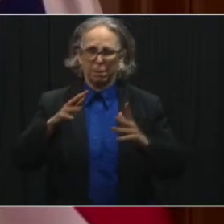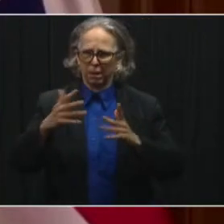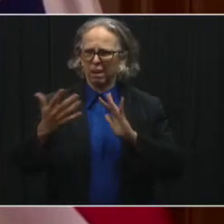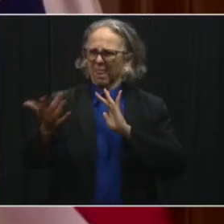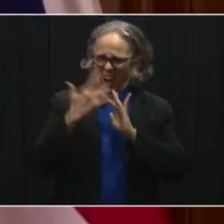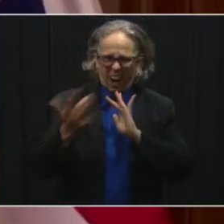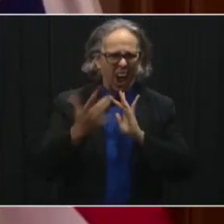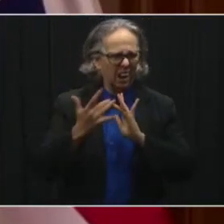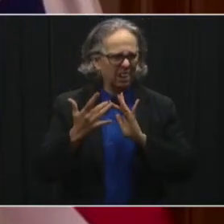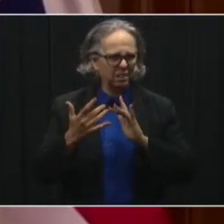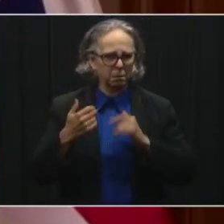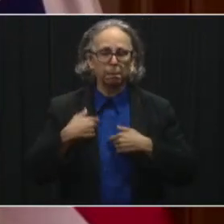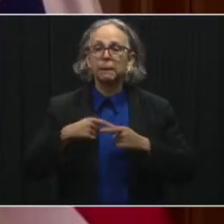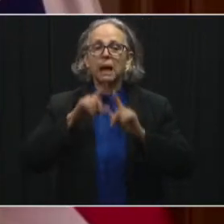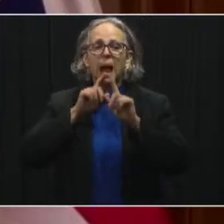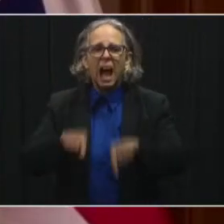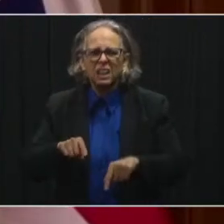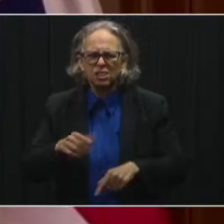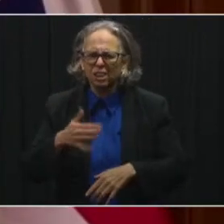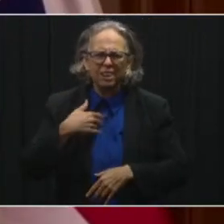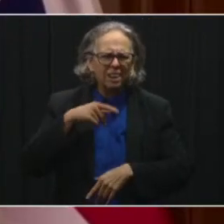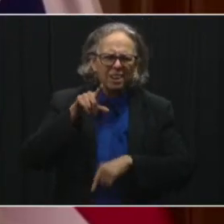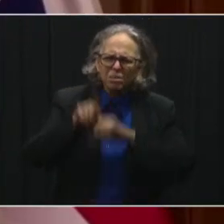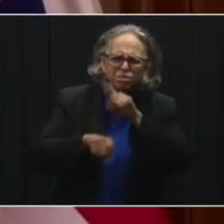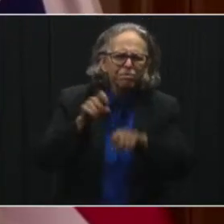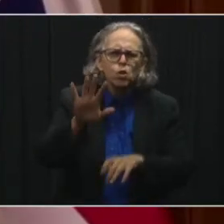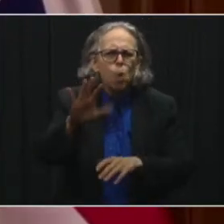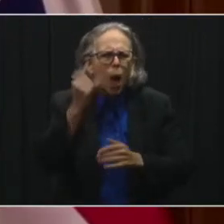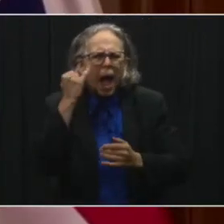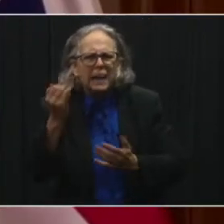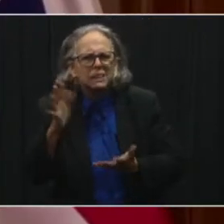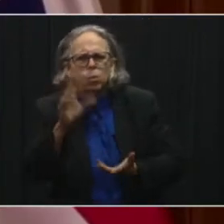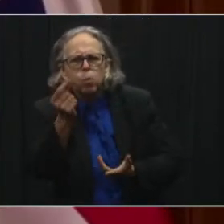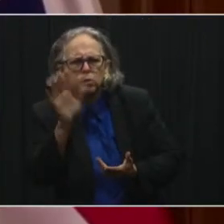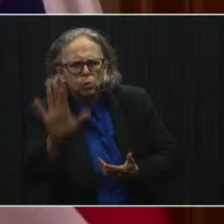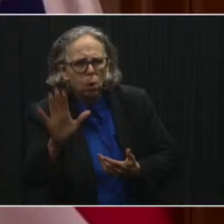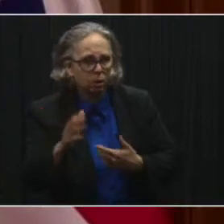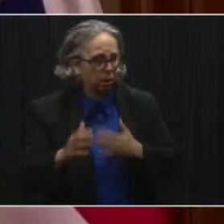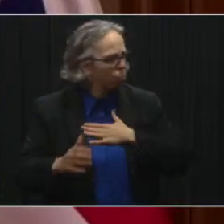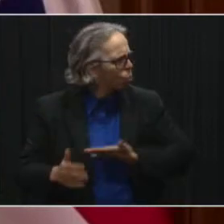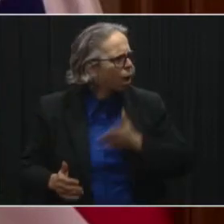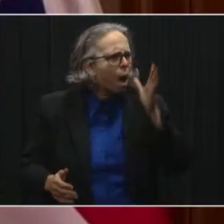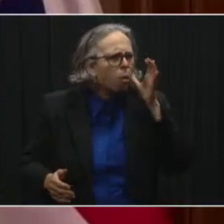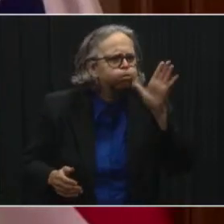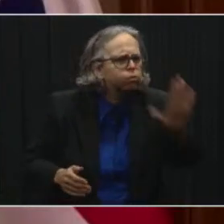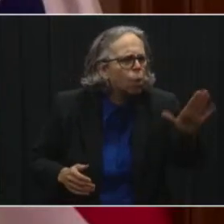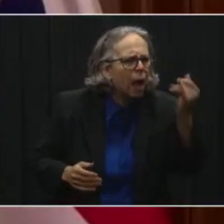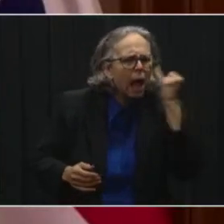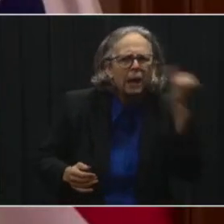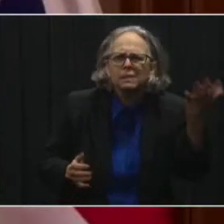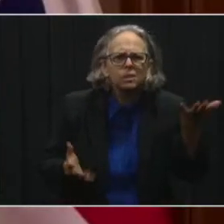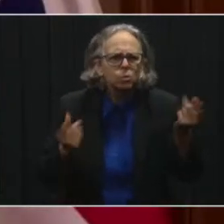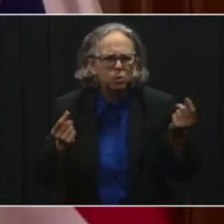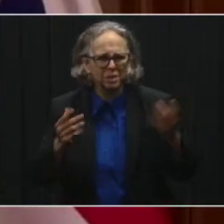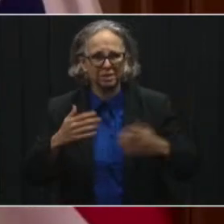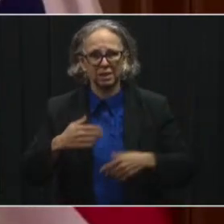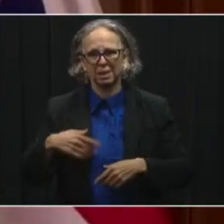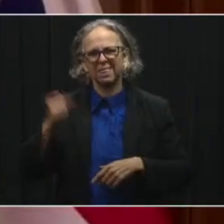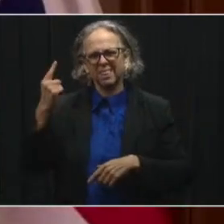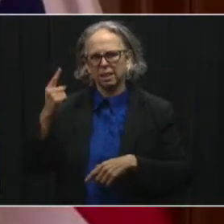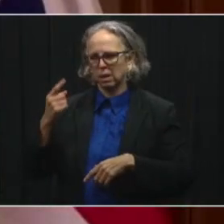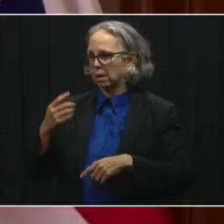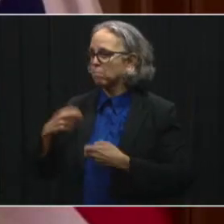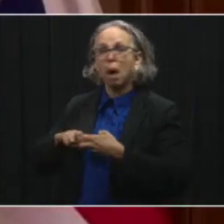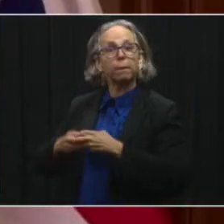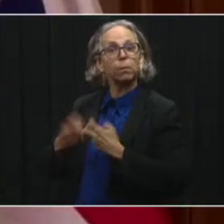ideas. We obviously are looking at the licensing issue, and if there's anything